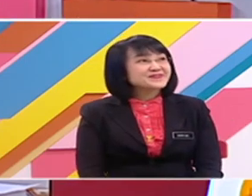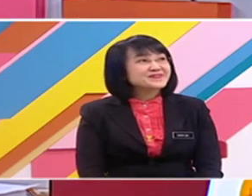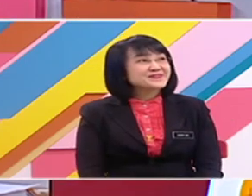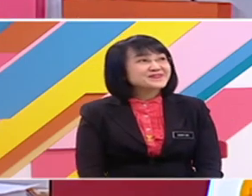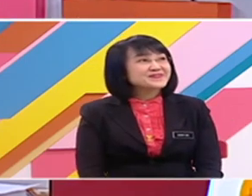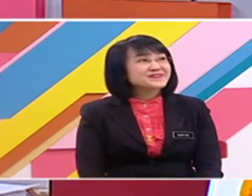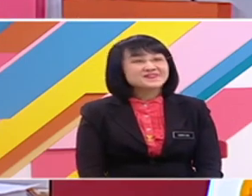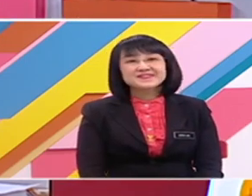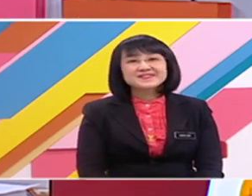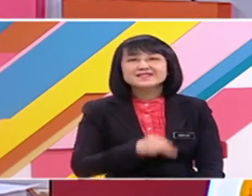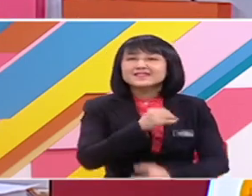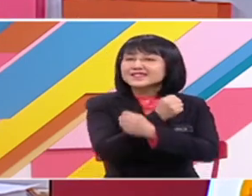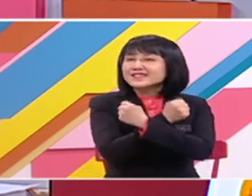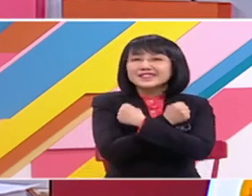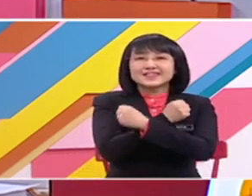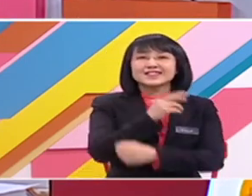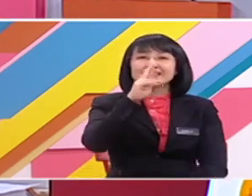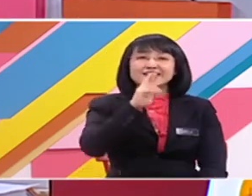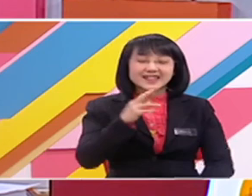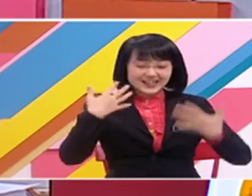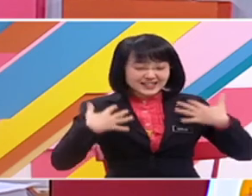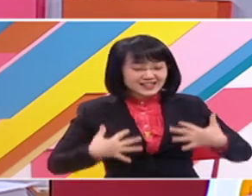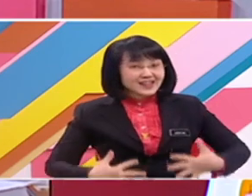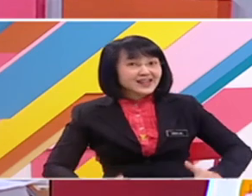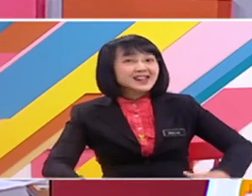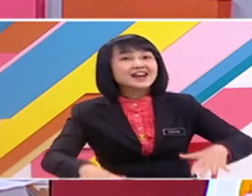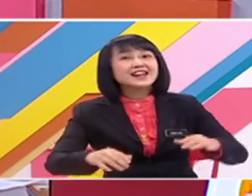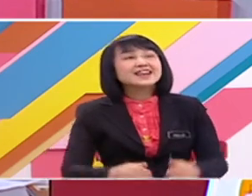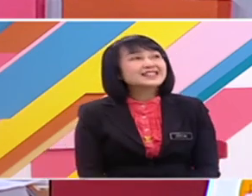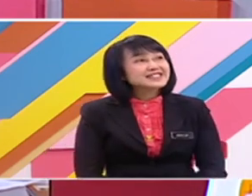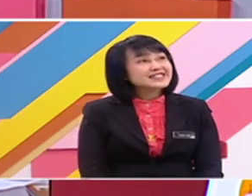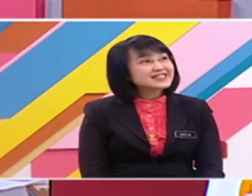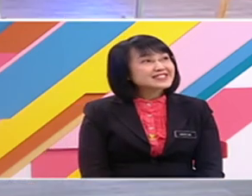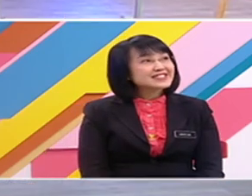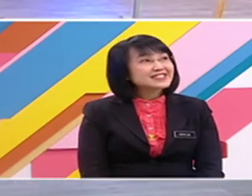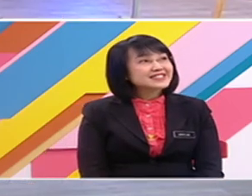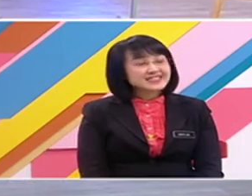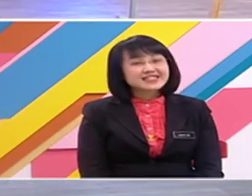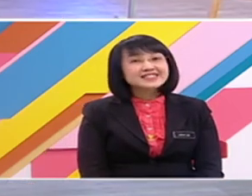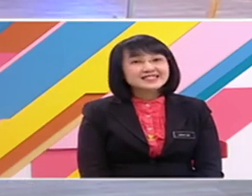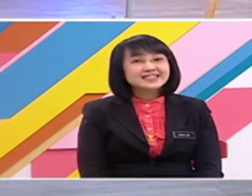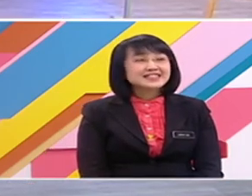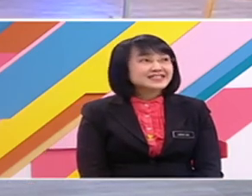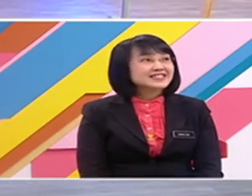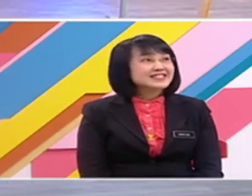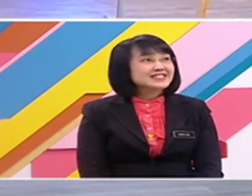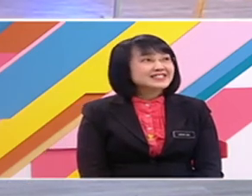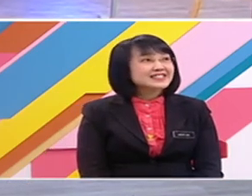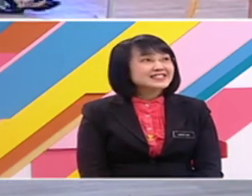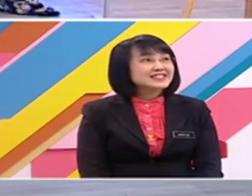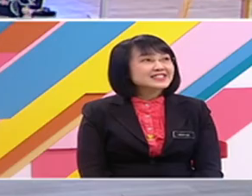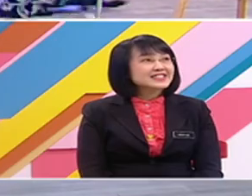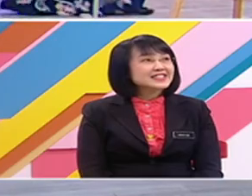love the red dress. Okay. For Laila, I think I have to pick and... Paste it. Ah, okay, teacher. Yes.